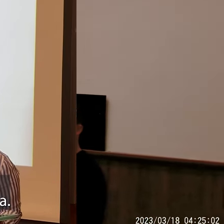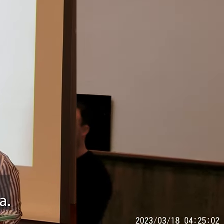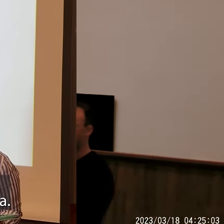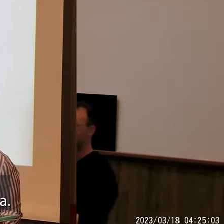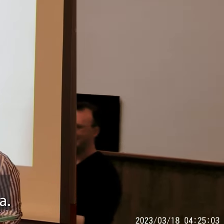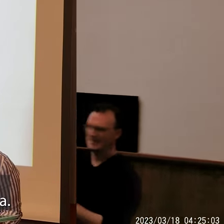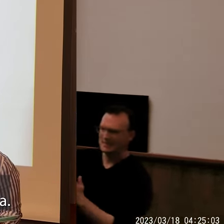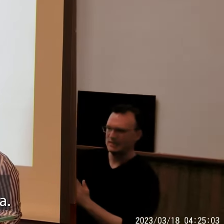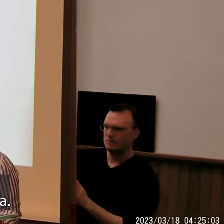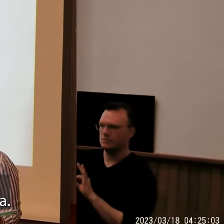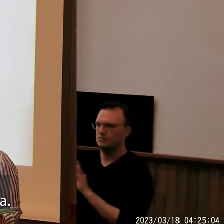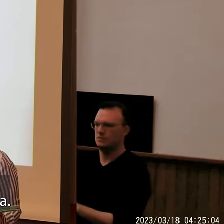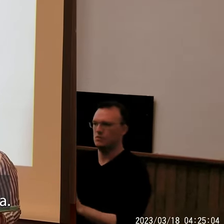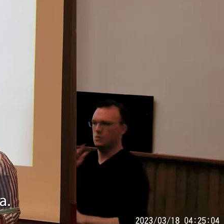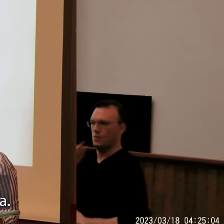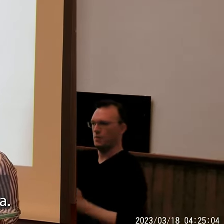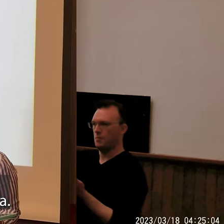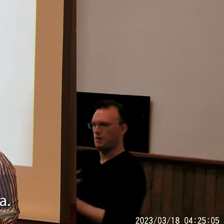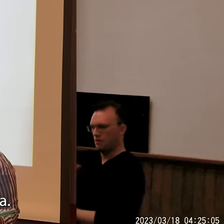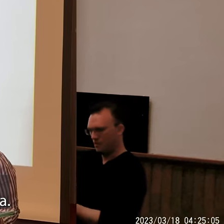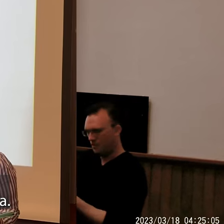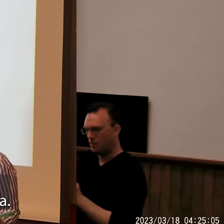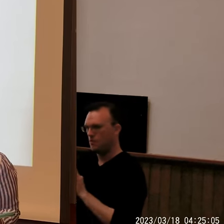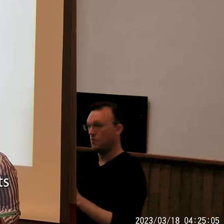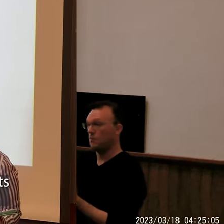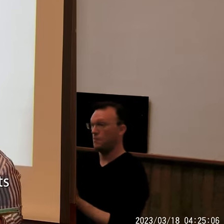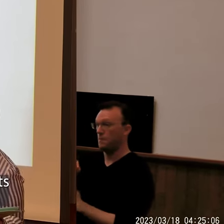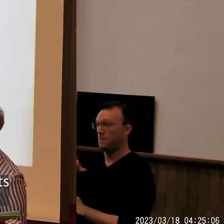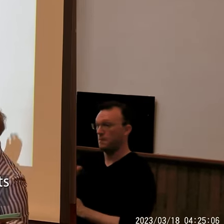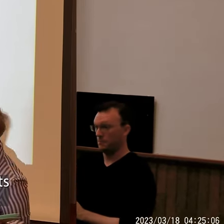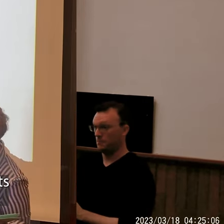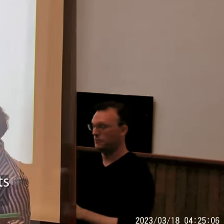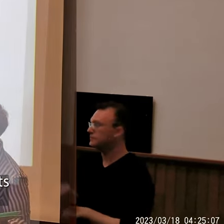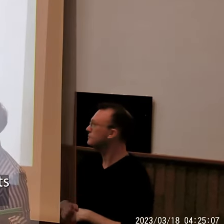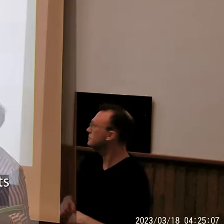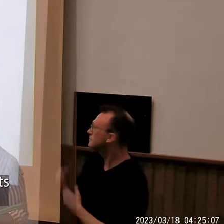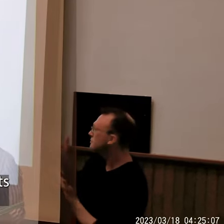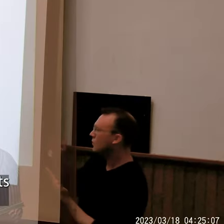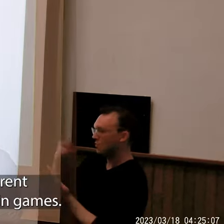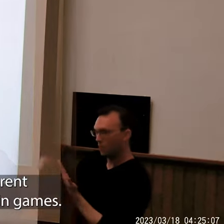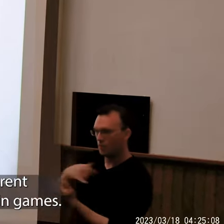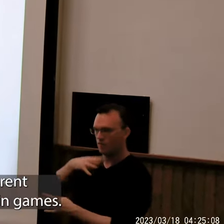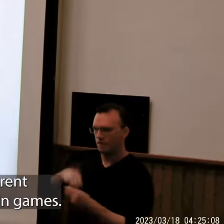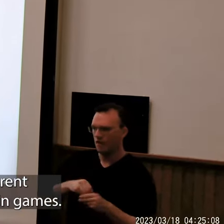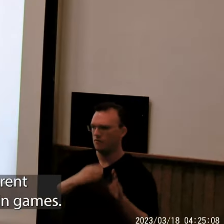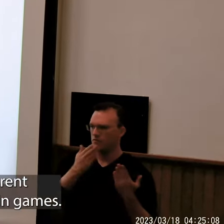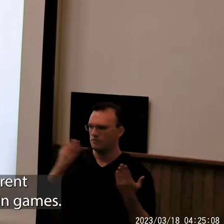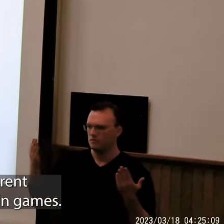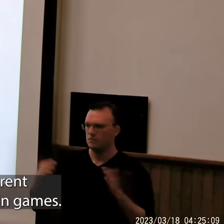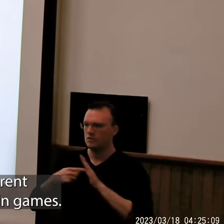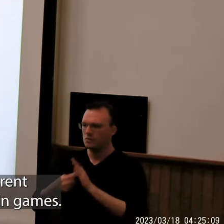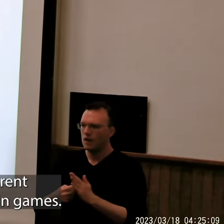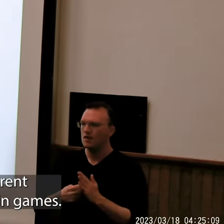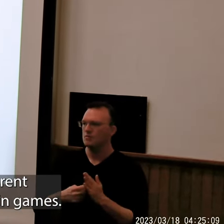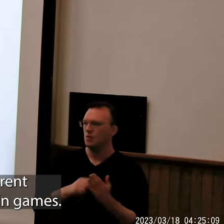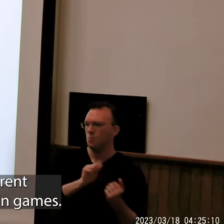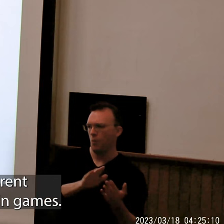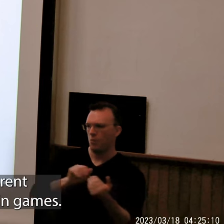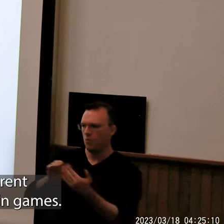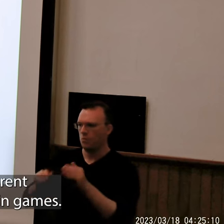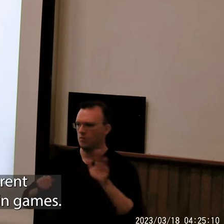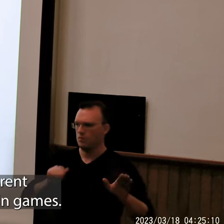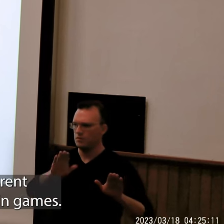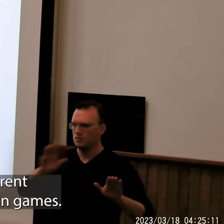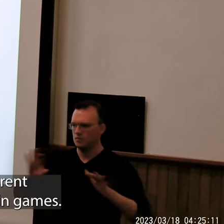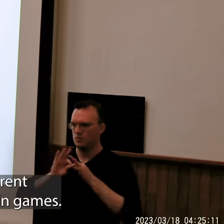rich site of queer meaning in contemporary media. So these are some of the projects that I've worked on. They each kind of represent a different approach to